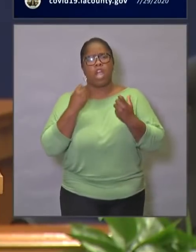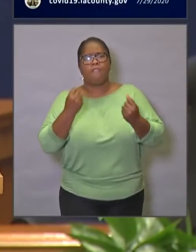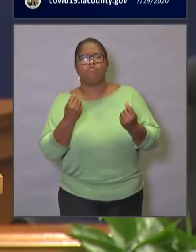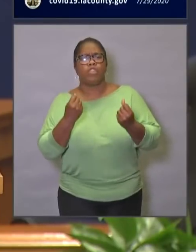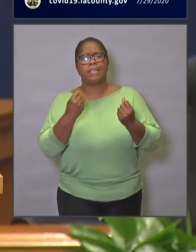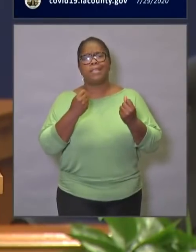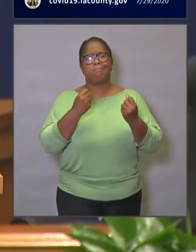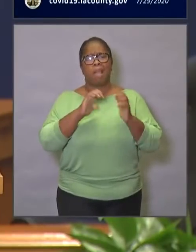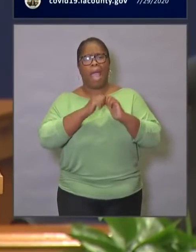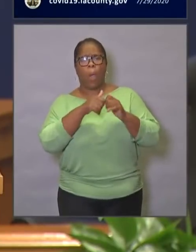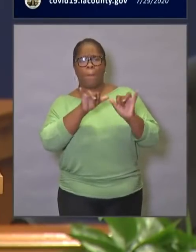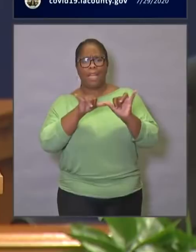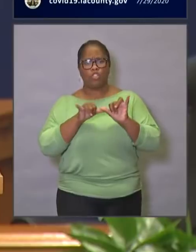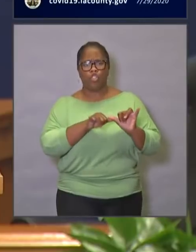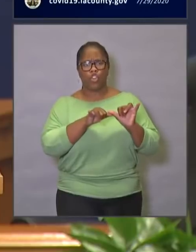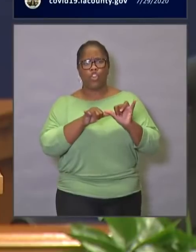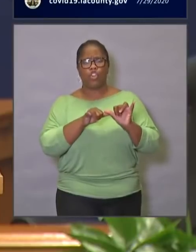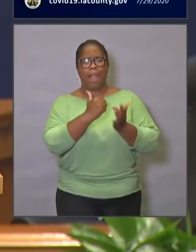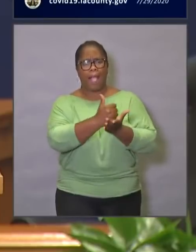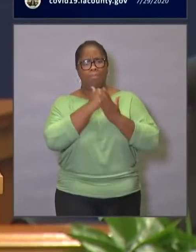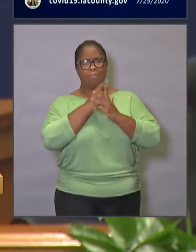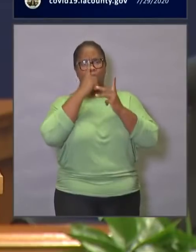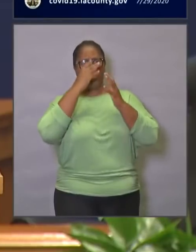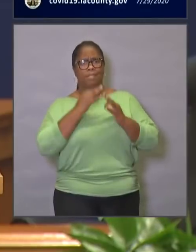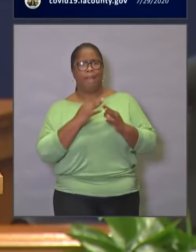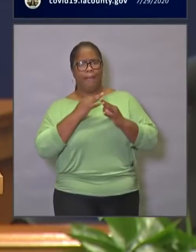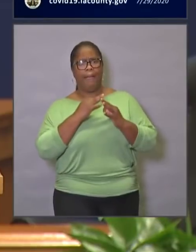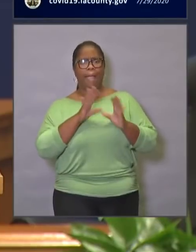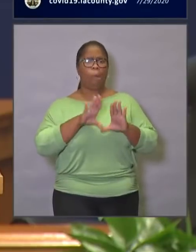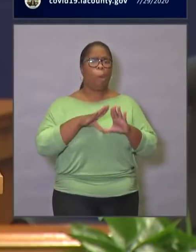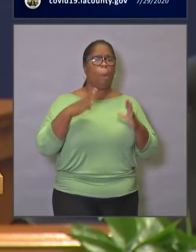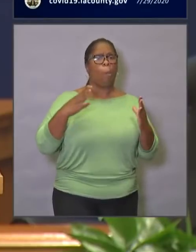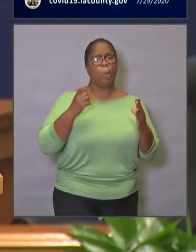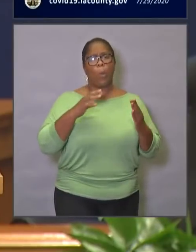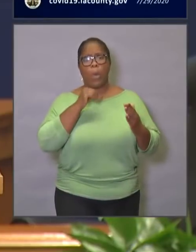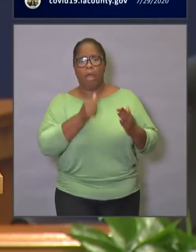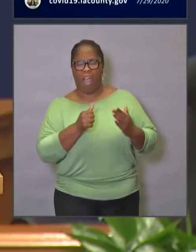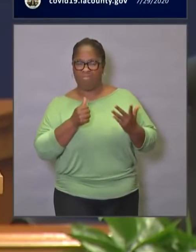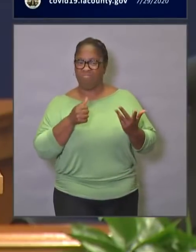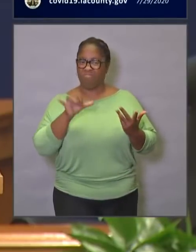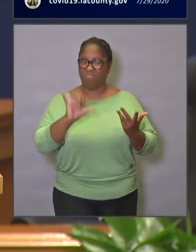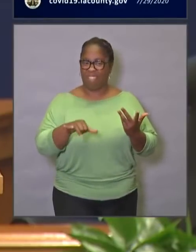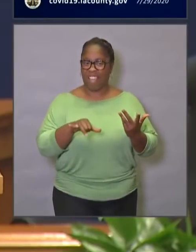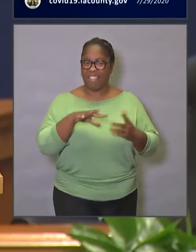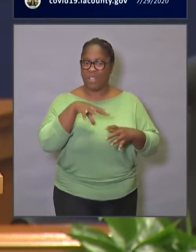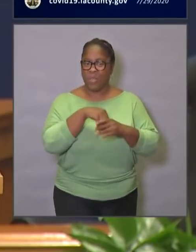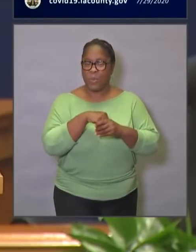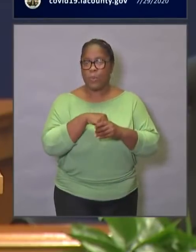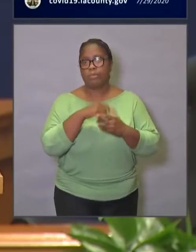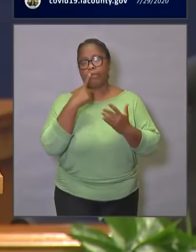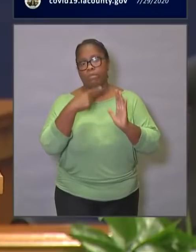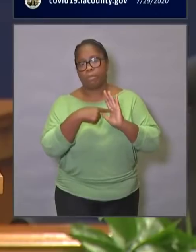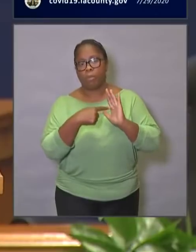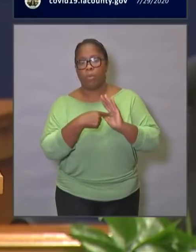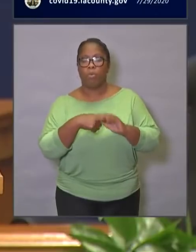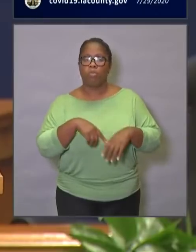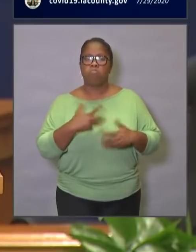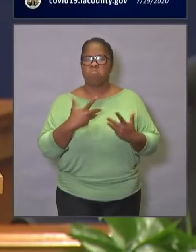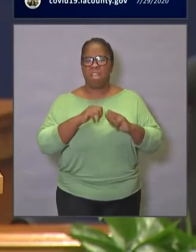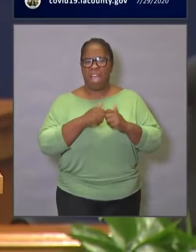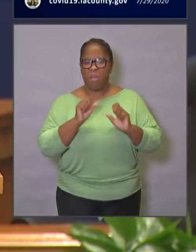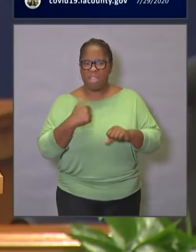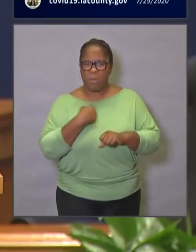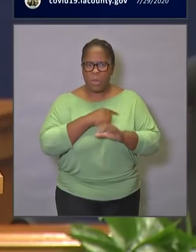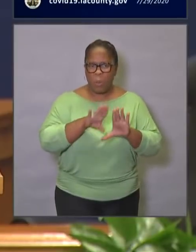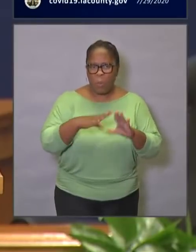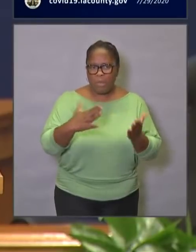these are the metrics that guide our decision-making about our recovery process. and this includes thinking about how we can reopen